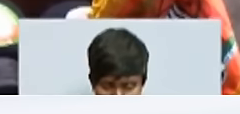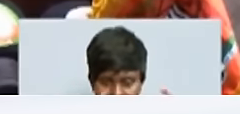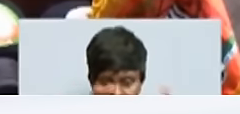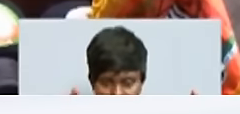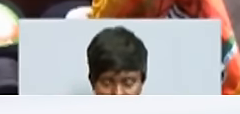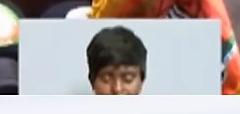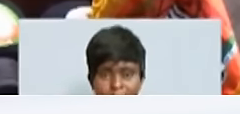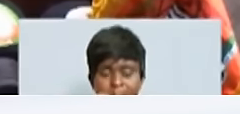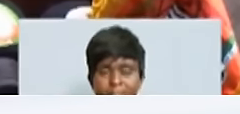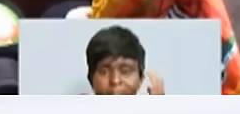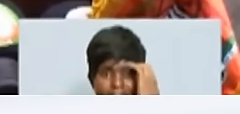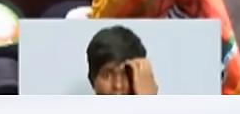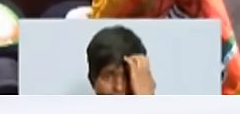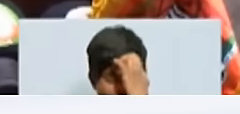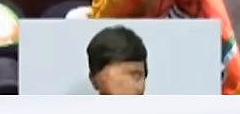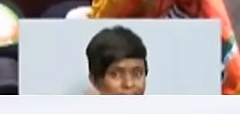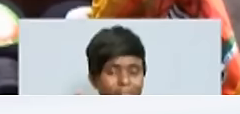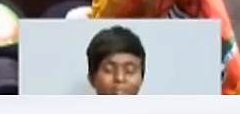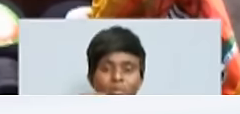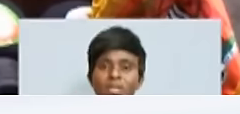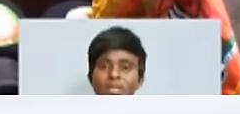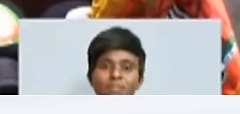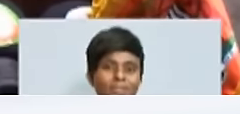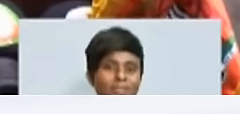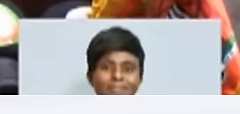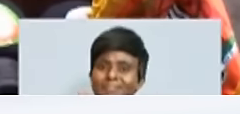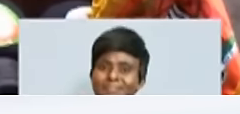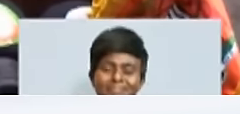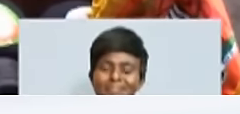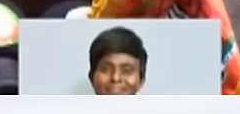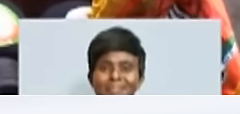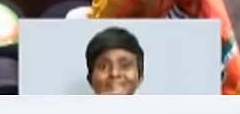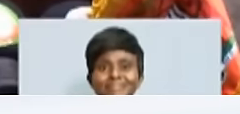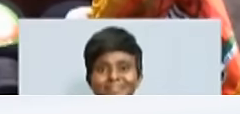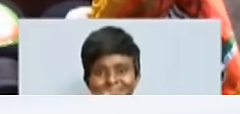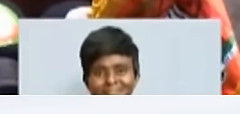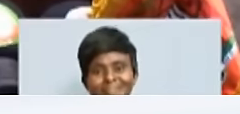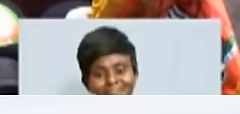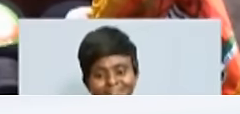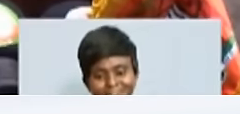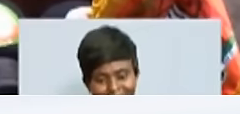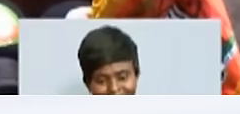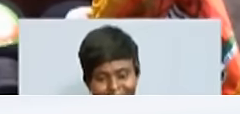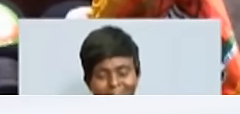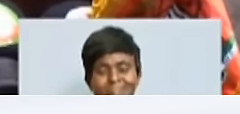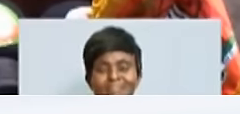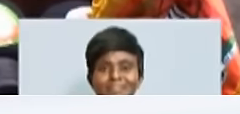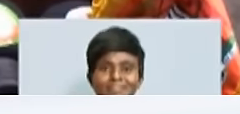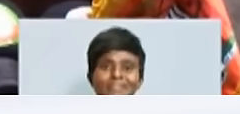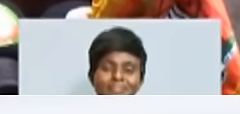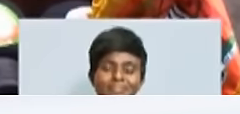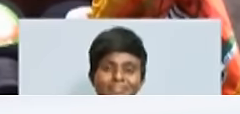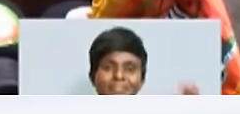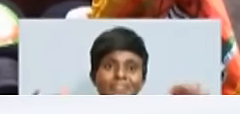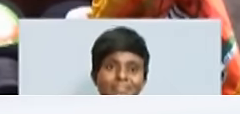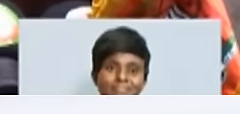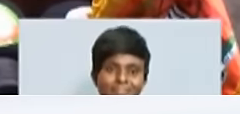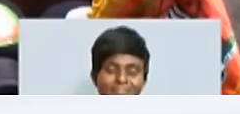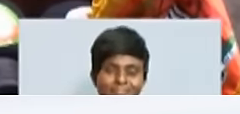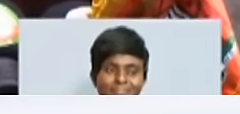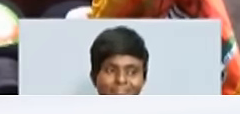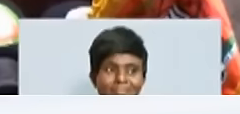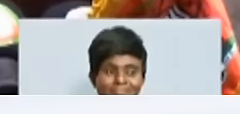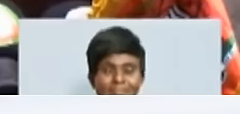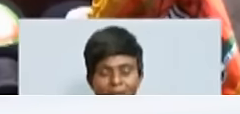level, not in Lusaka, at the constituency level. And